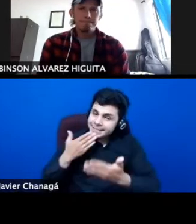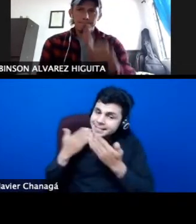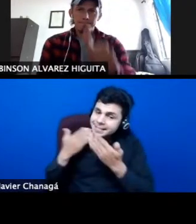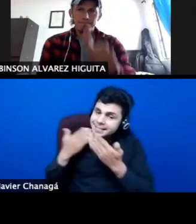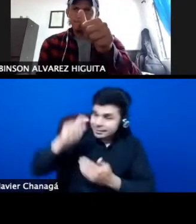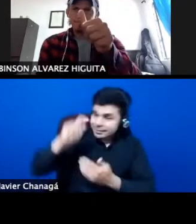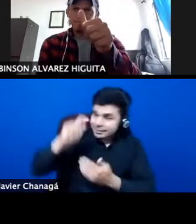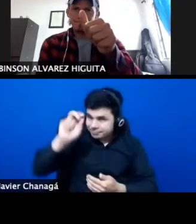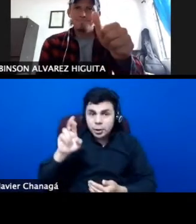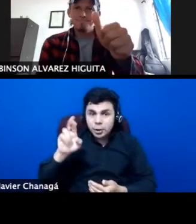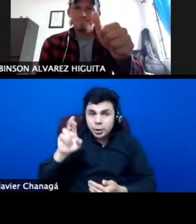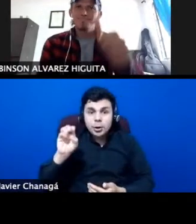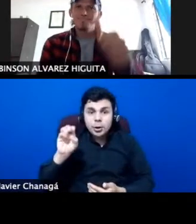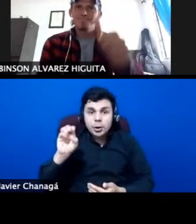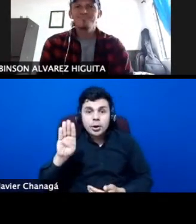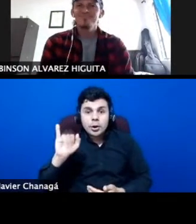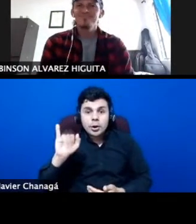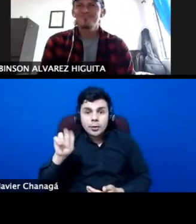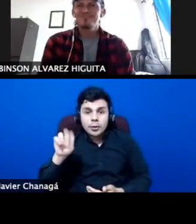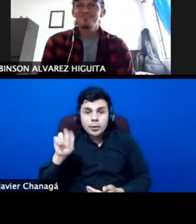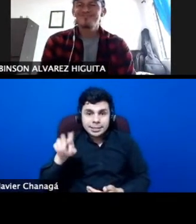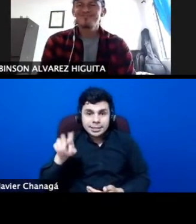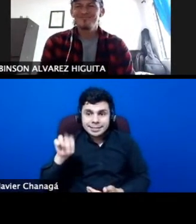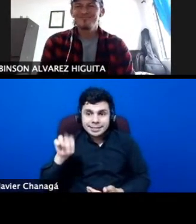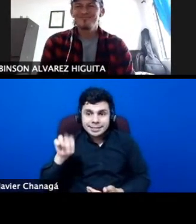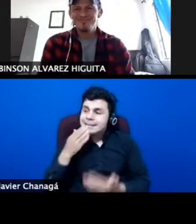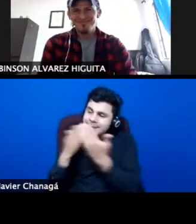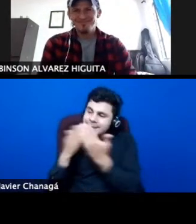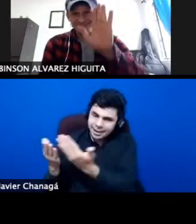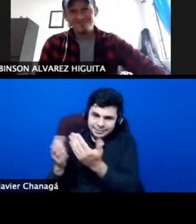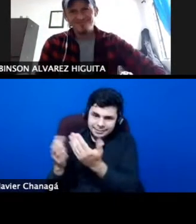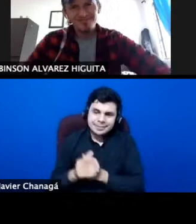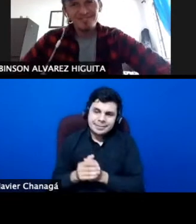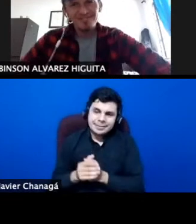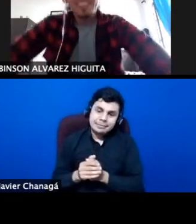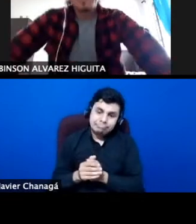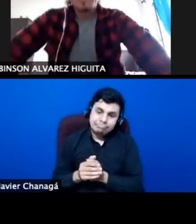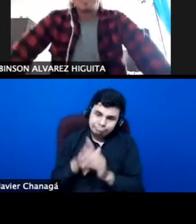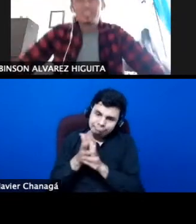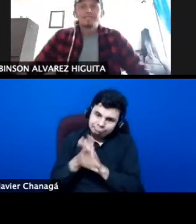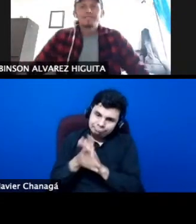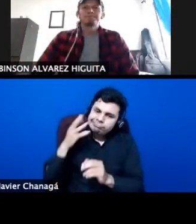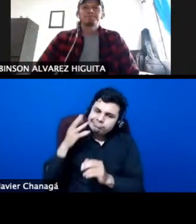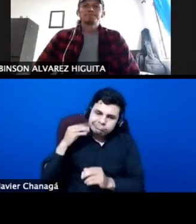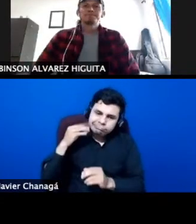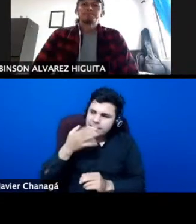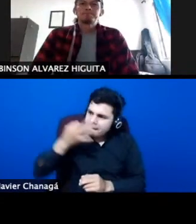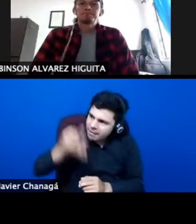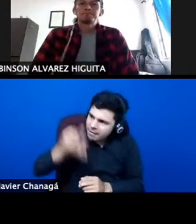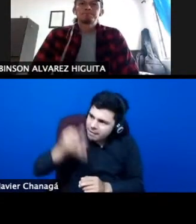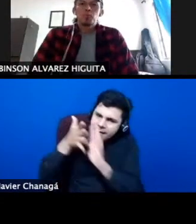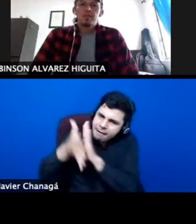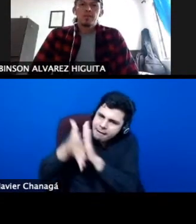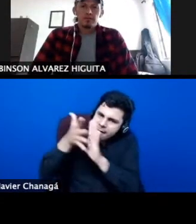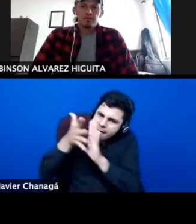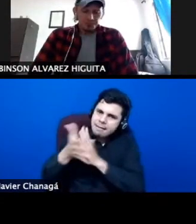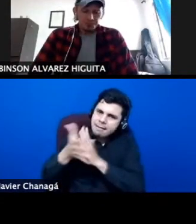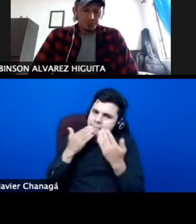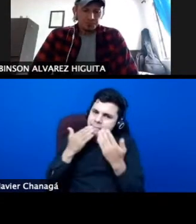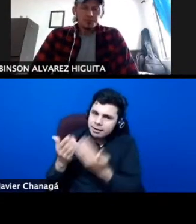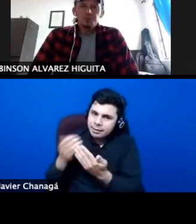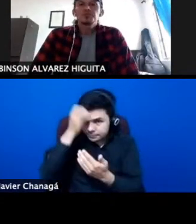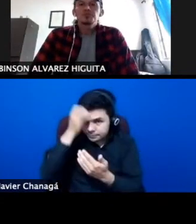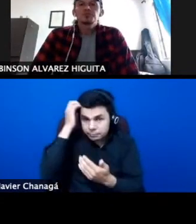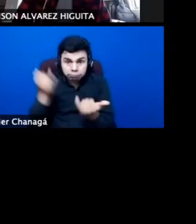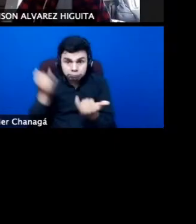también acá. Bueno, muchas gracias por compartir esa experiencia. Vamos a seguir conectados acá, no sin